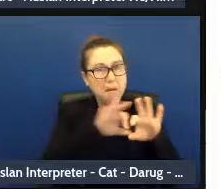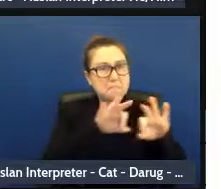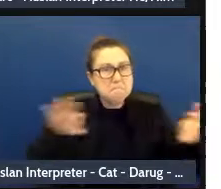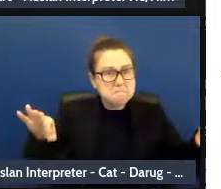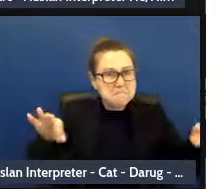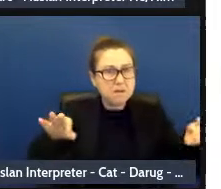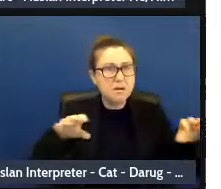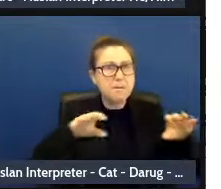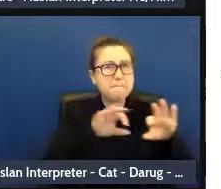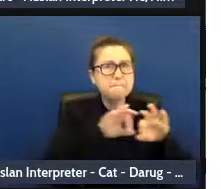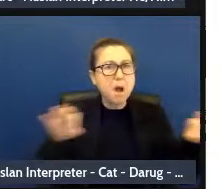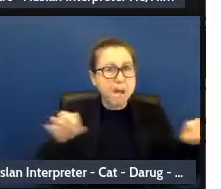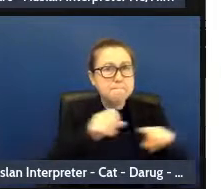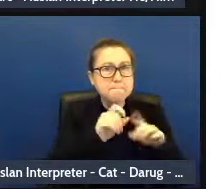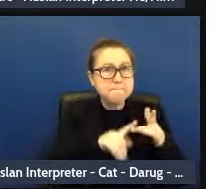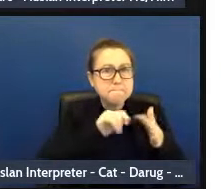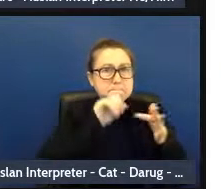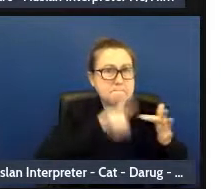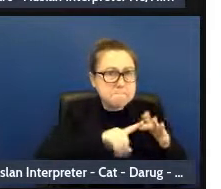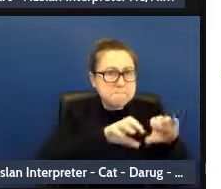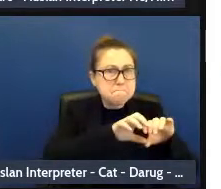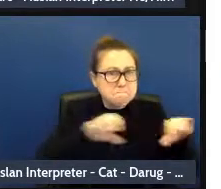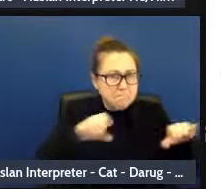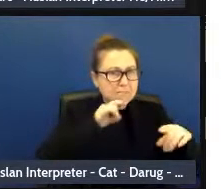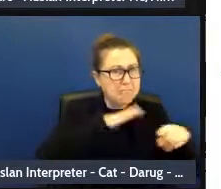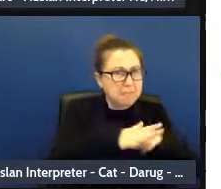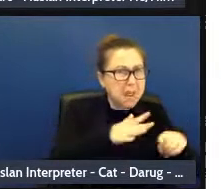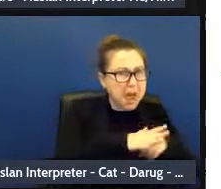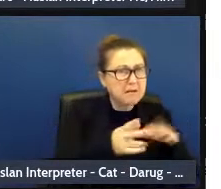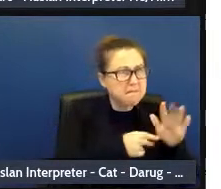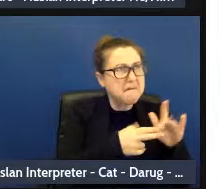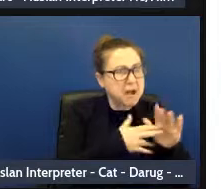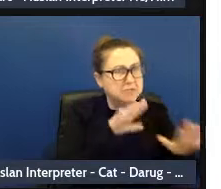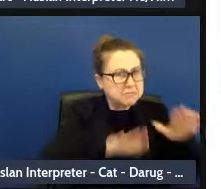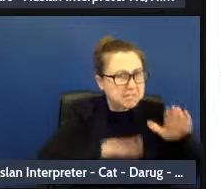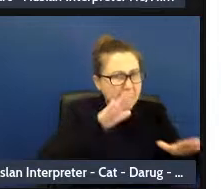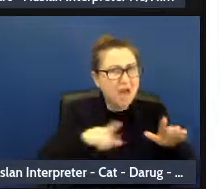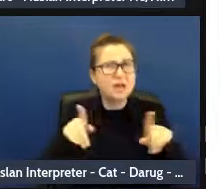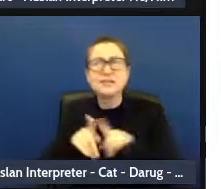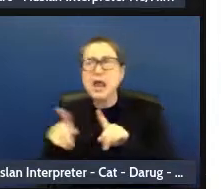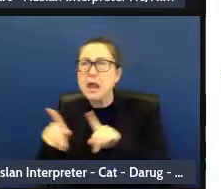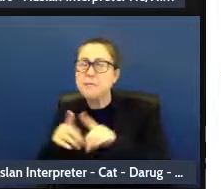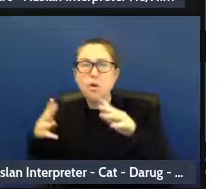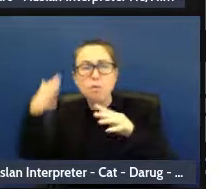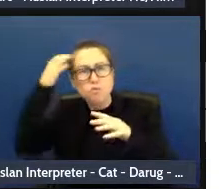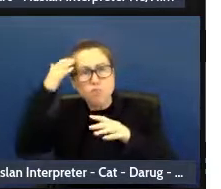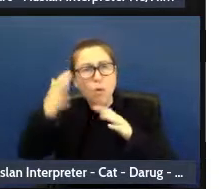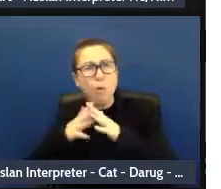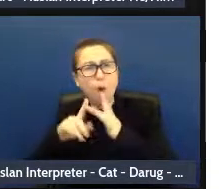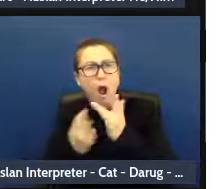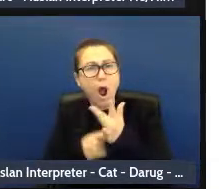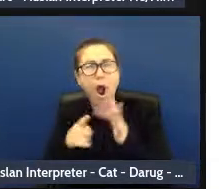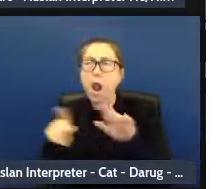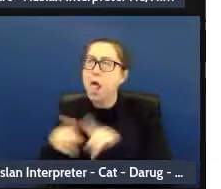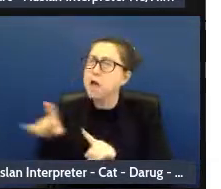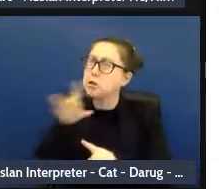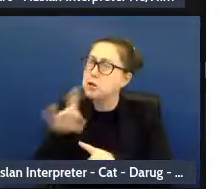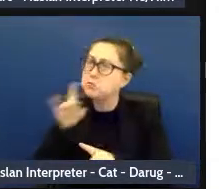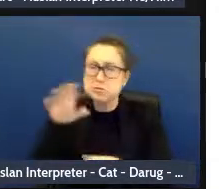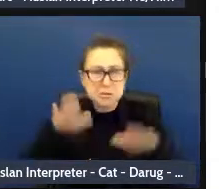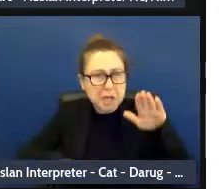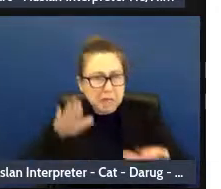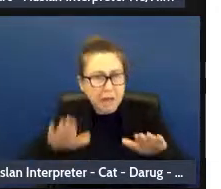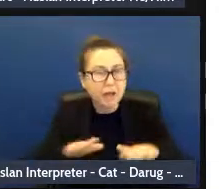a bit like Mario here. So a bit of a brain plumber. And the main vessels that I'm interested in the brain